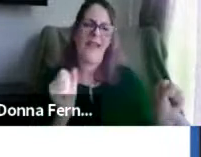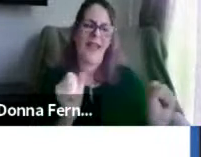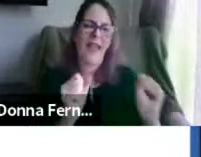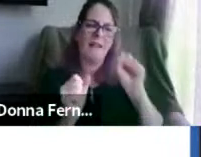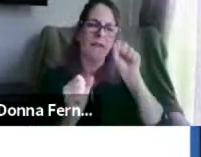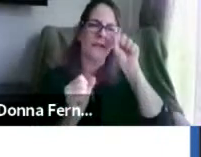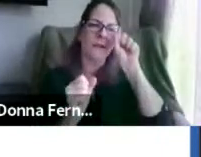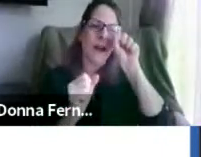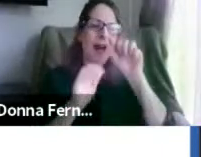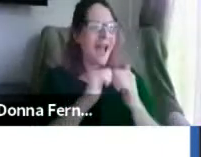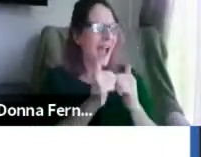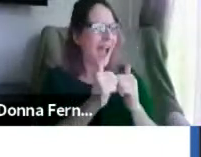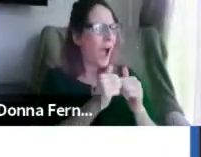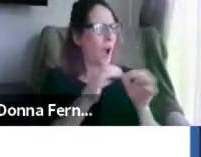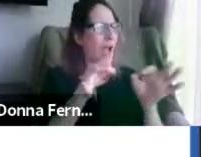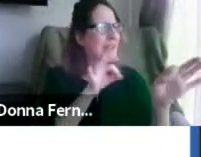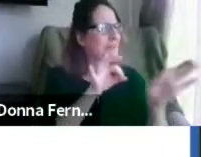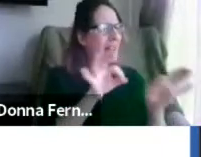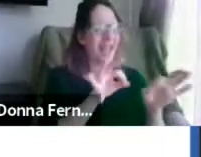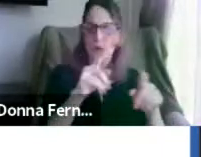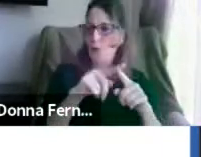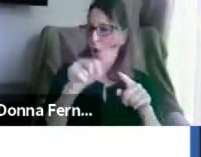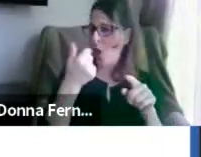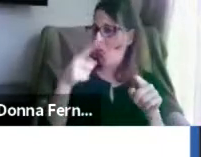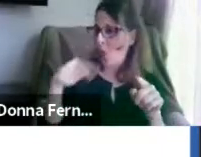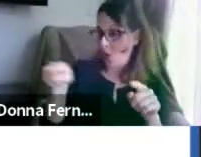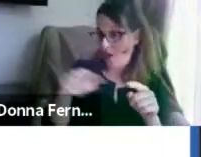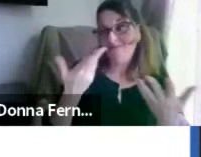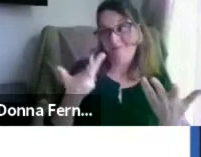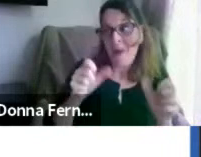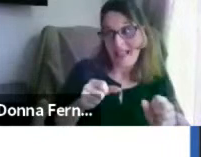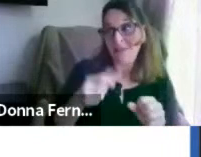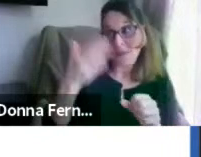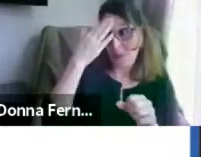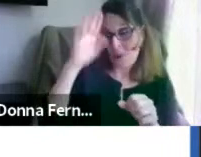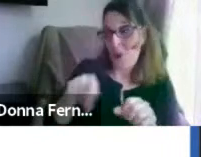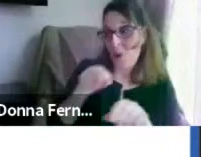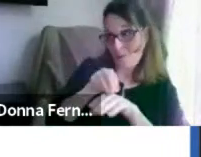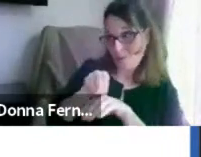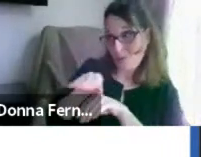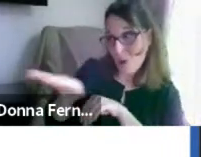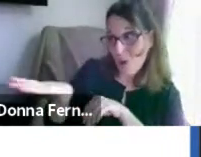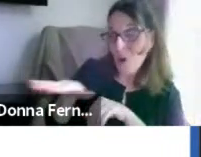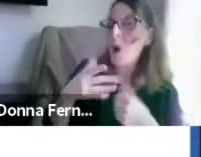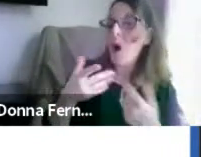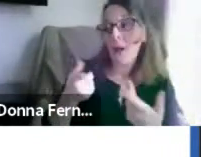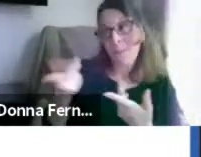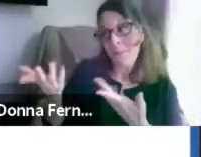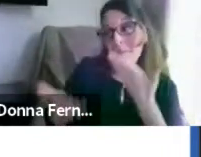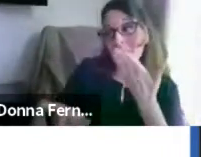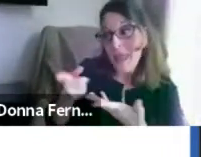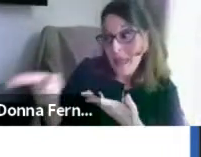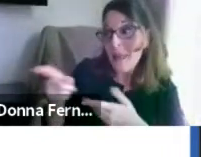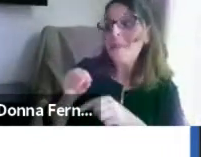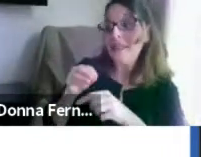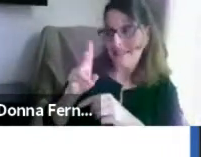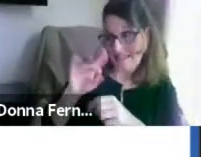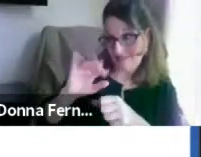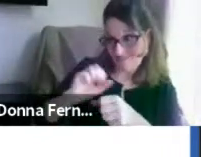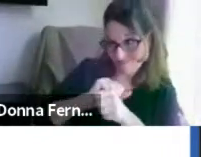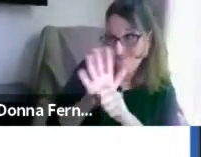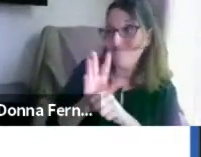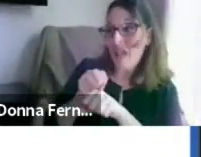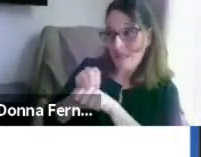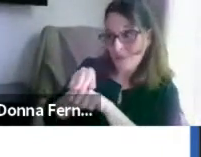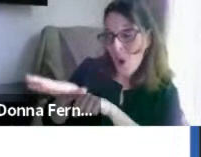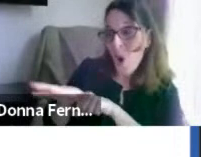your anybody who may have been potentially exposed is to say, you may have been potentially exposed to